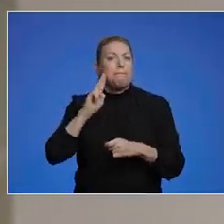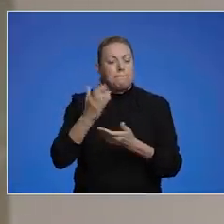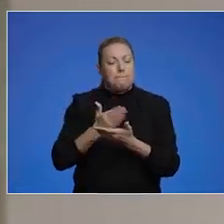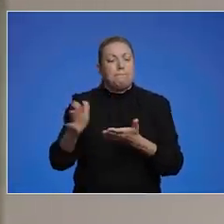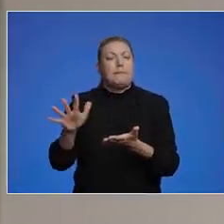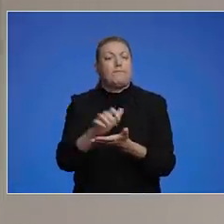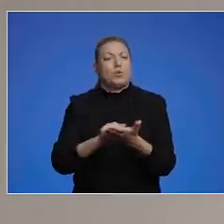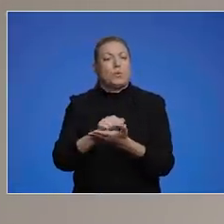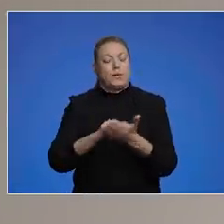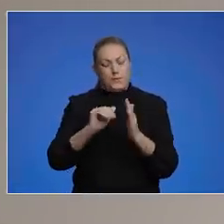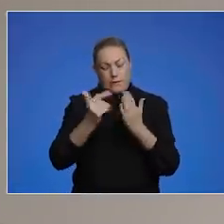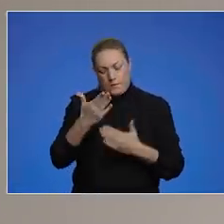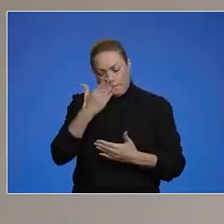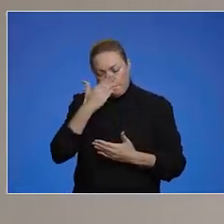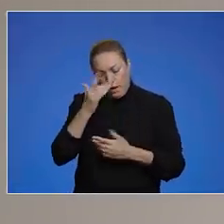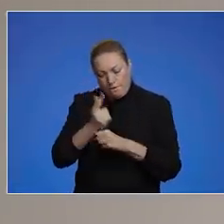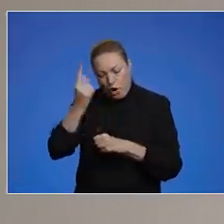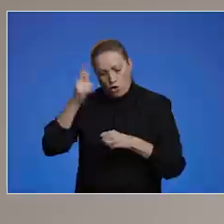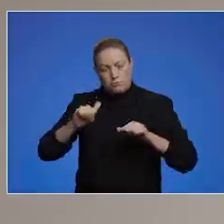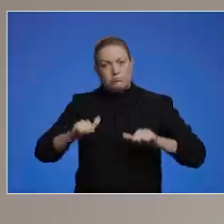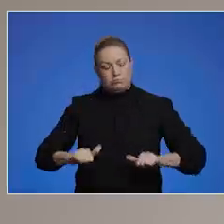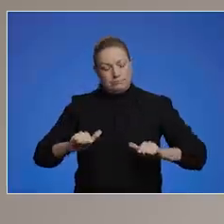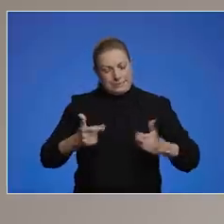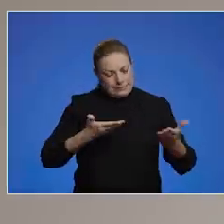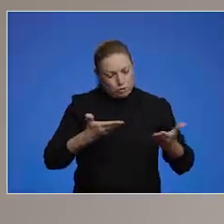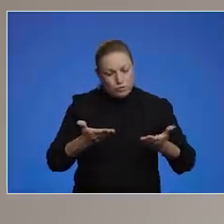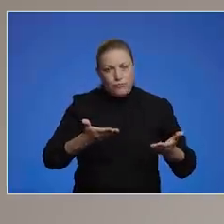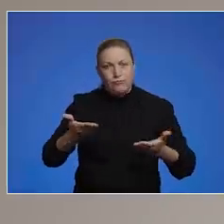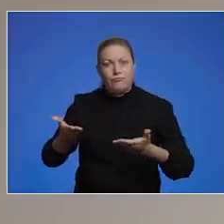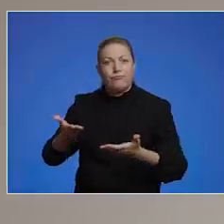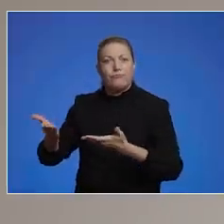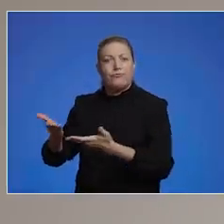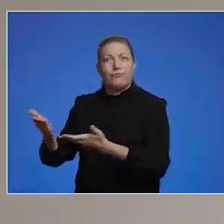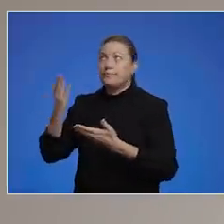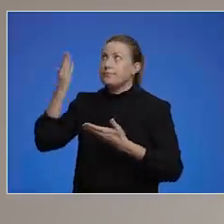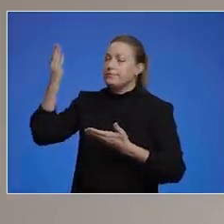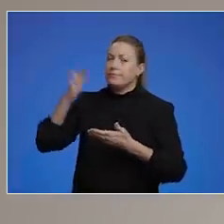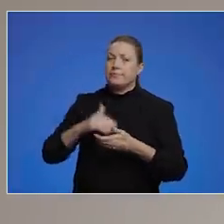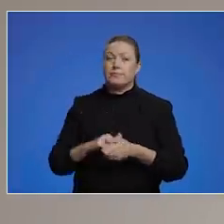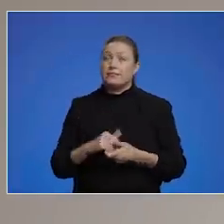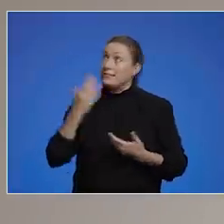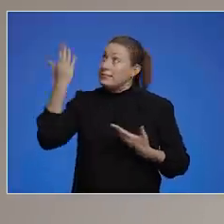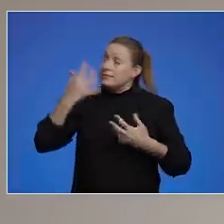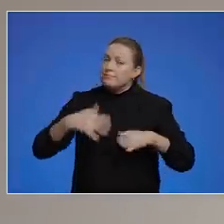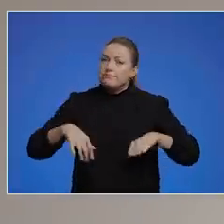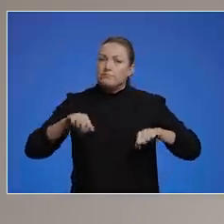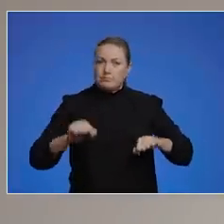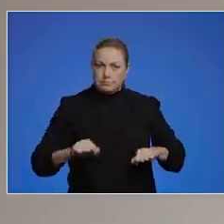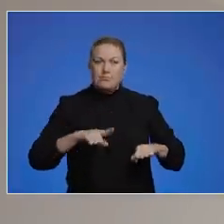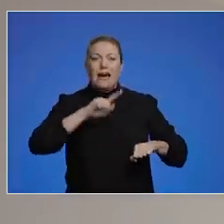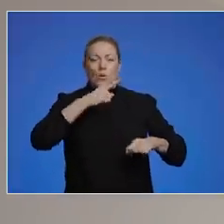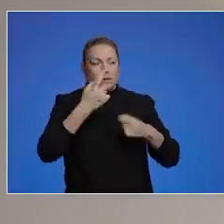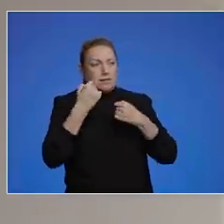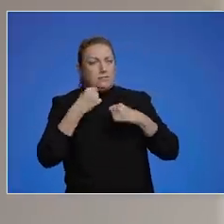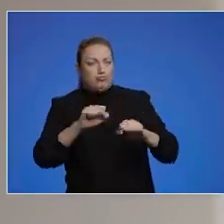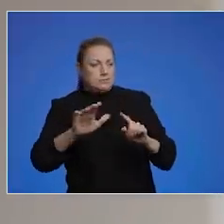the Lamb, they now stand in front of God's throne and serve him day and night in his sanctuary. And the one who sits on the throne will spread